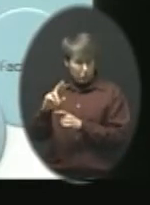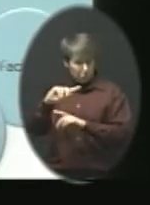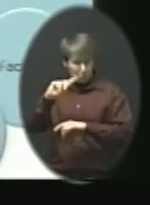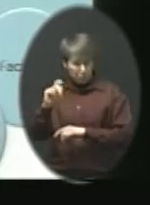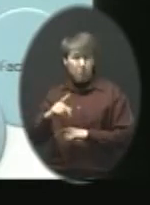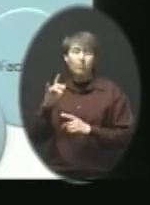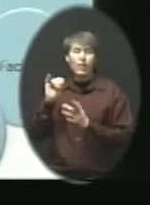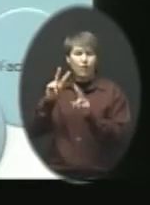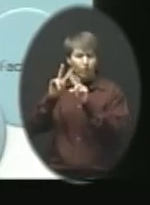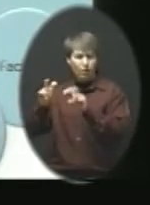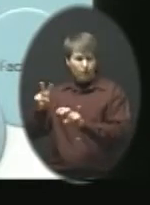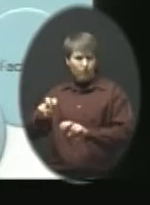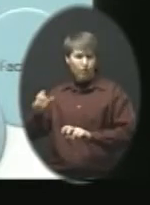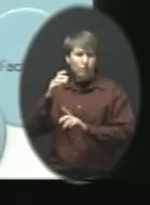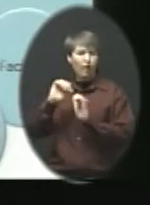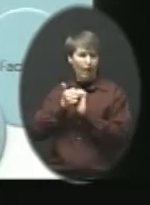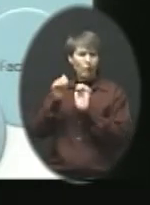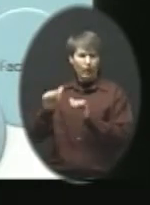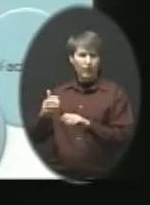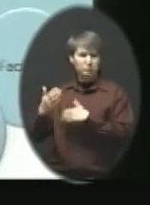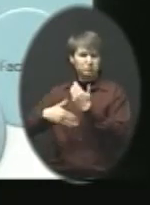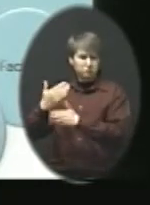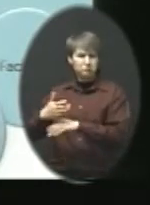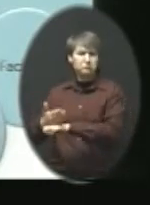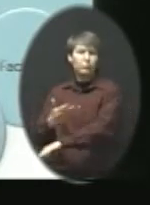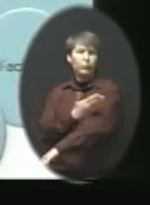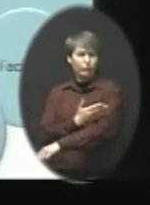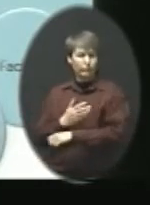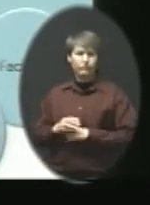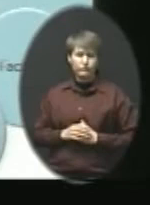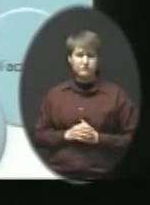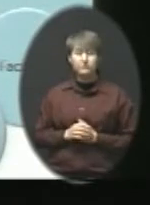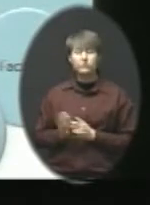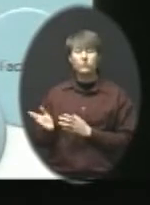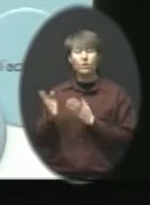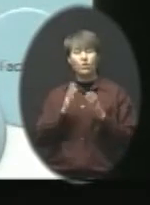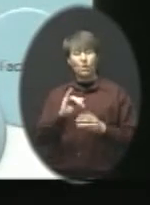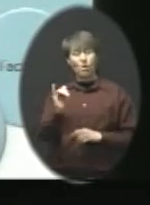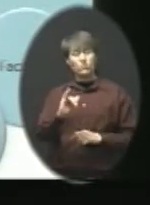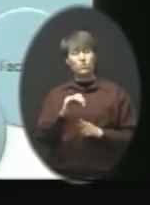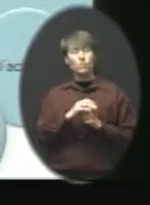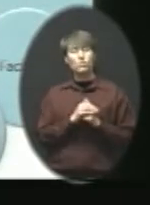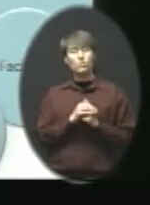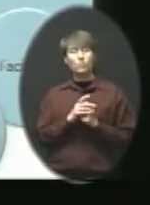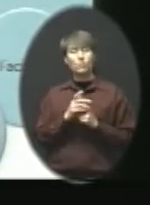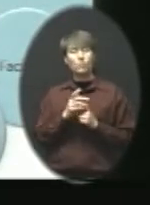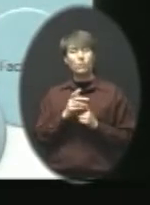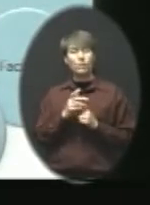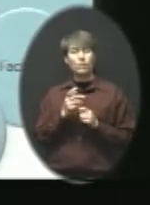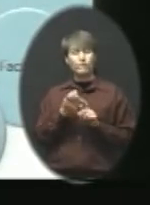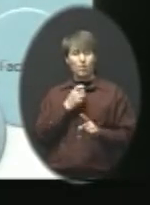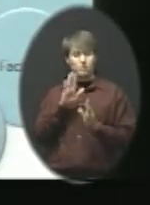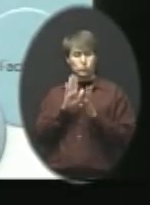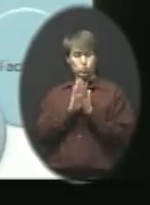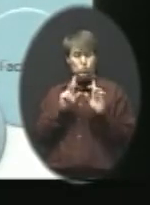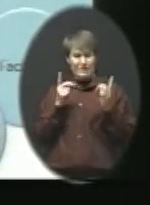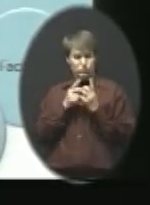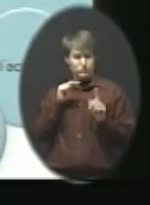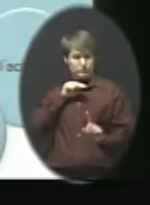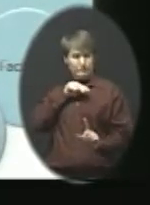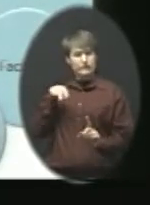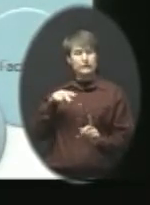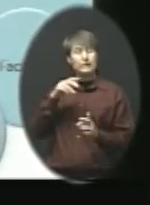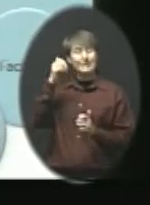we've really analyzed that particular ones as well. In addition to what we look at from a district perspective,